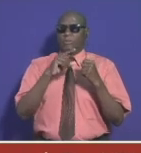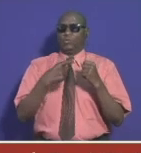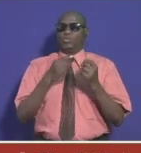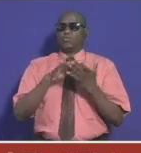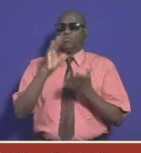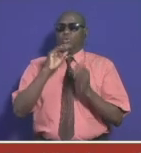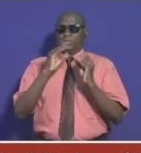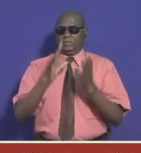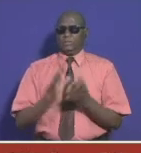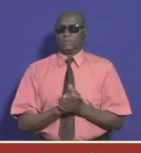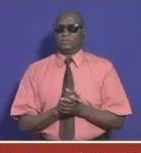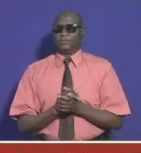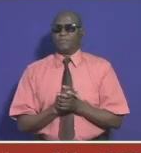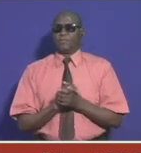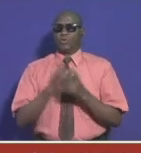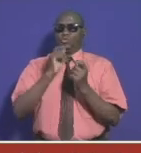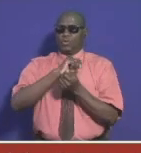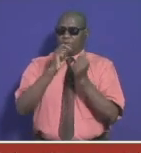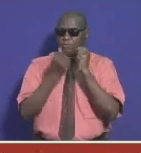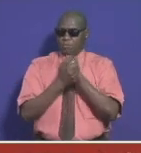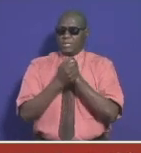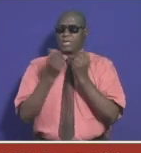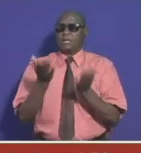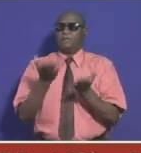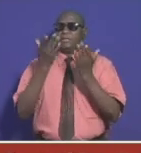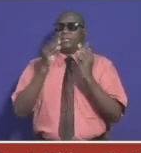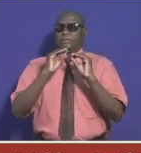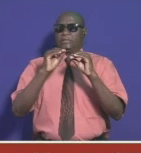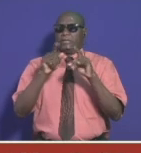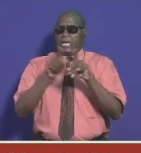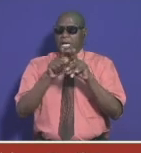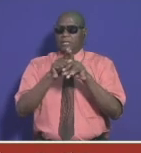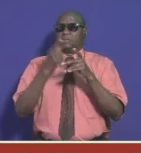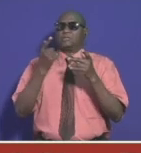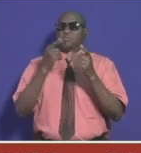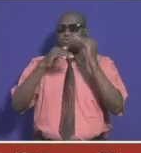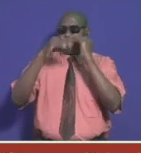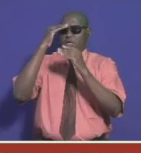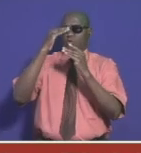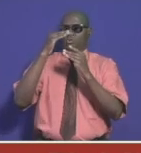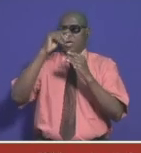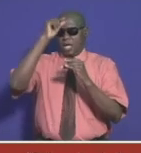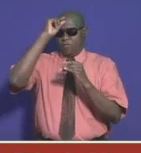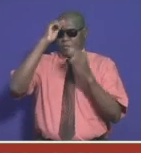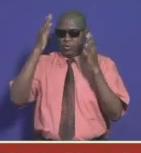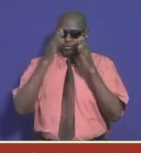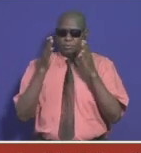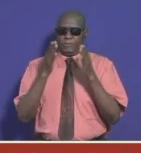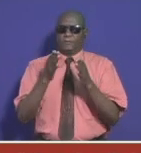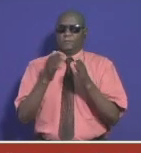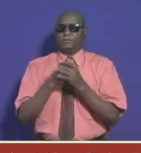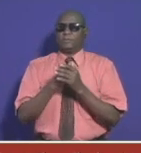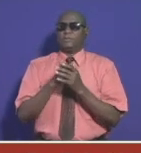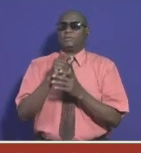to work towards transforming and elevating teaching as a profession. In this case, the Commission has recognized teachers